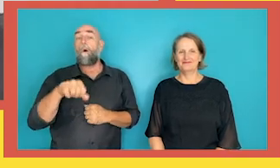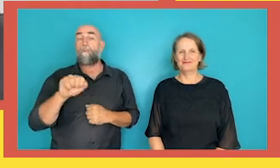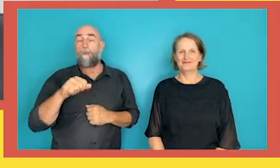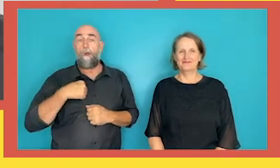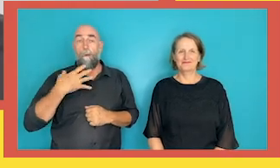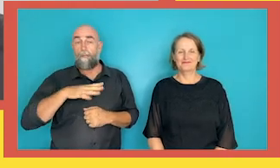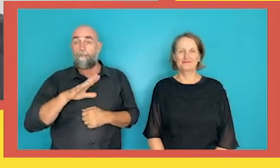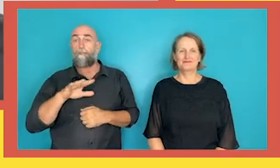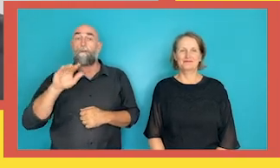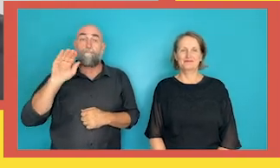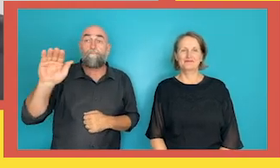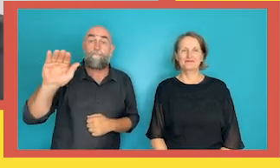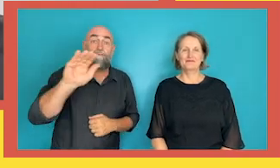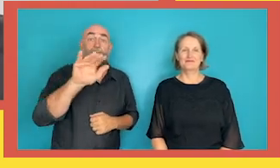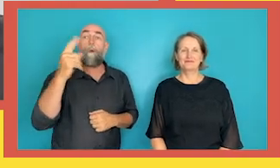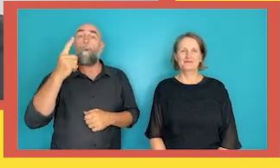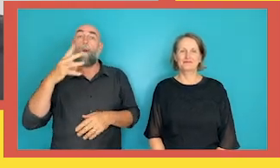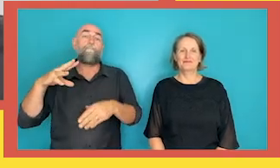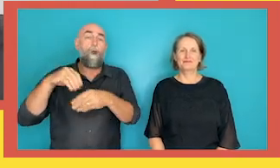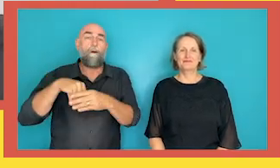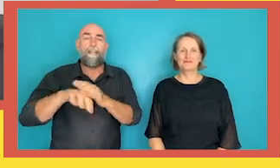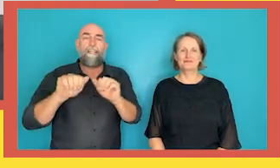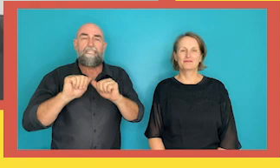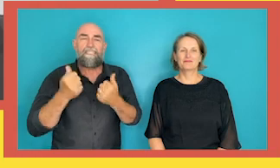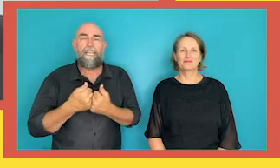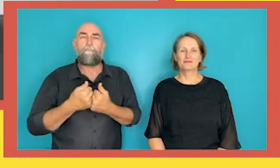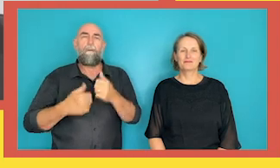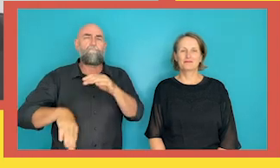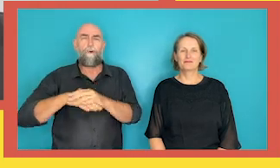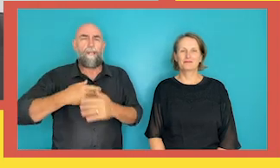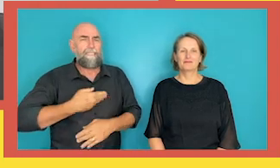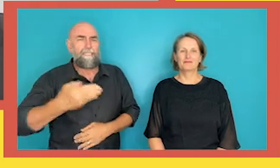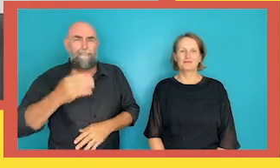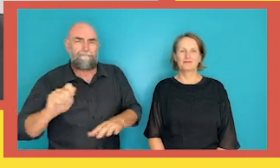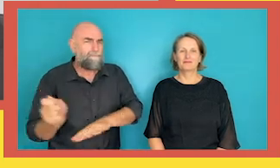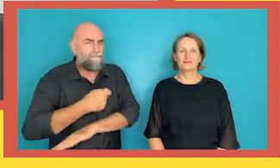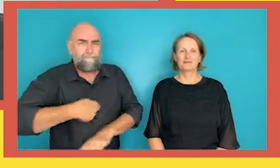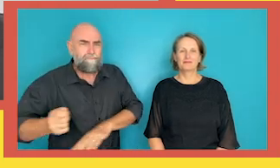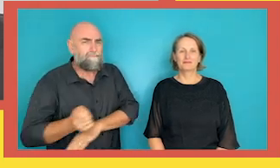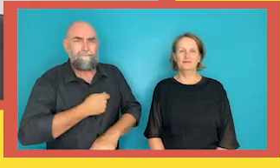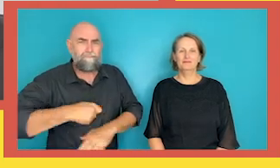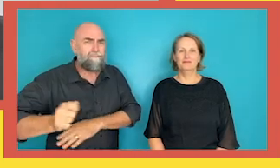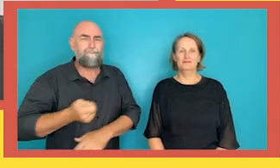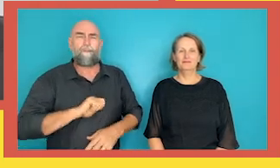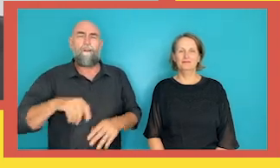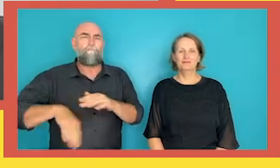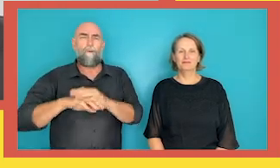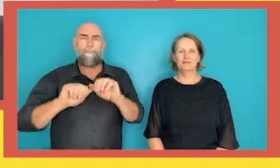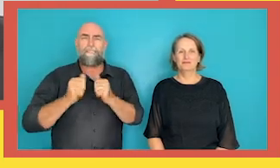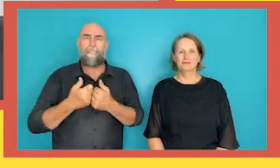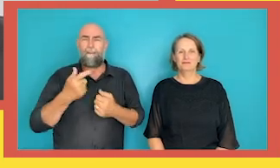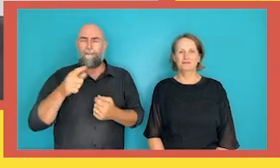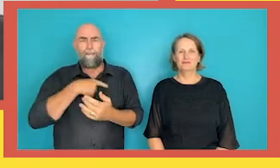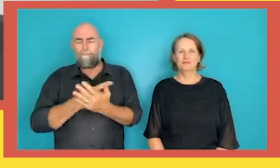Also, a shout out to all those that qualified in the table tennis team: Nathan Pelizier, Yang Chen, Marlene, Chris Haddis, and